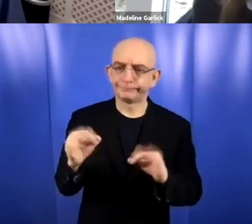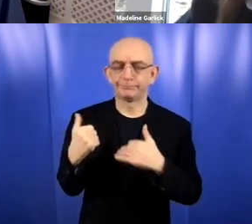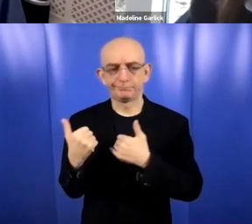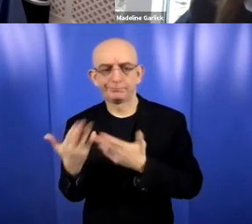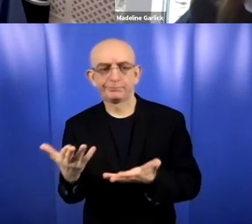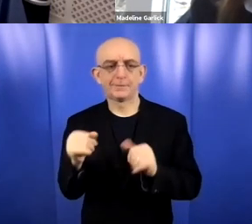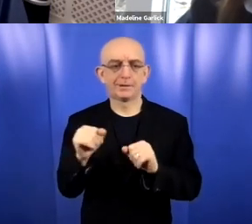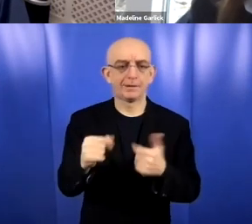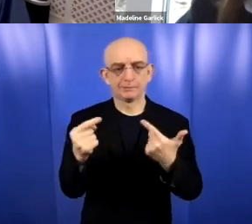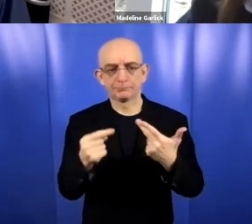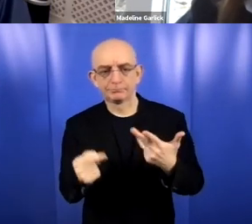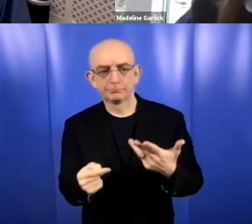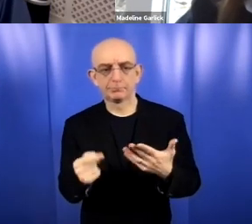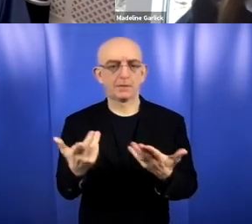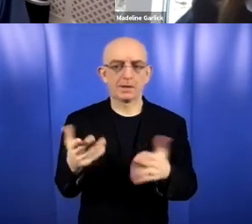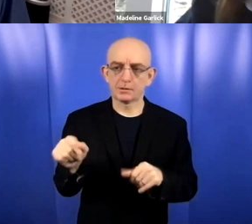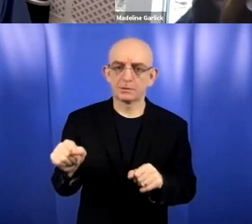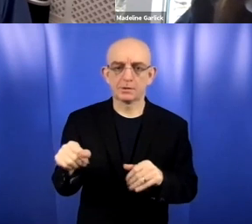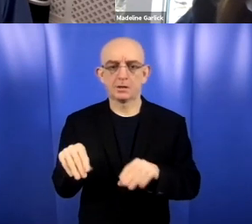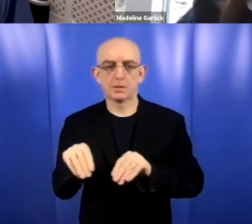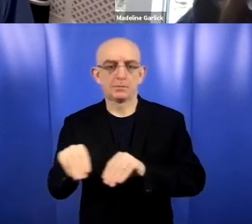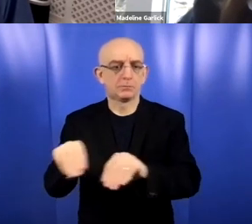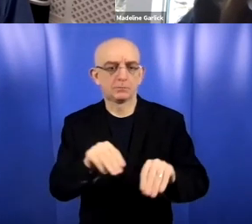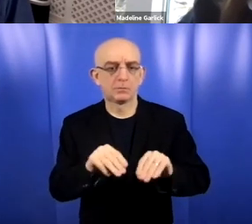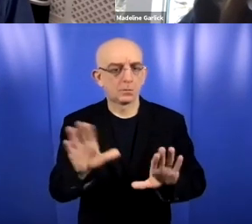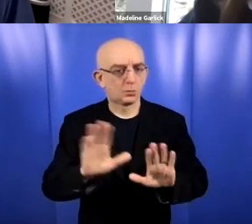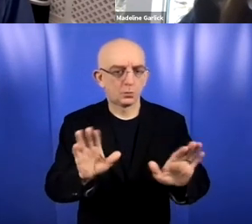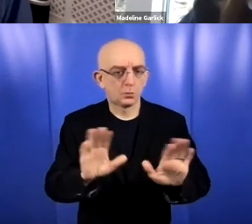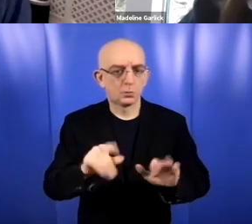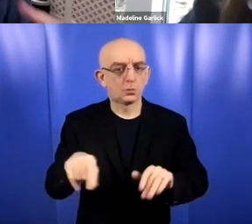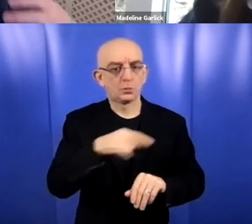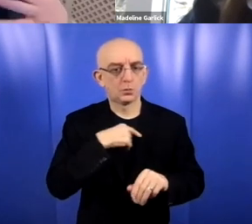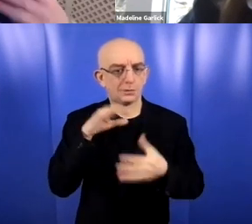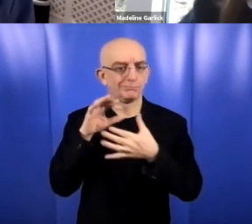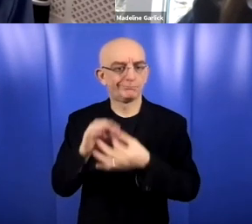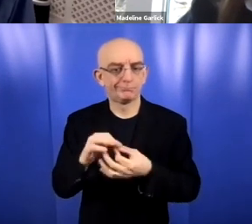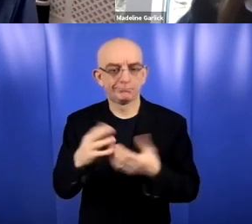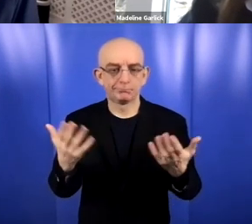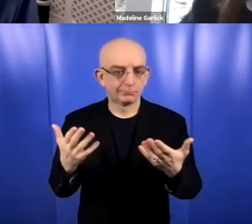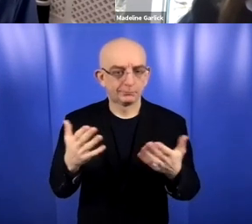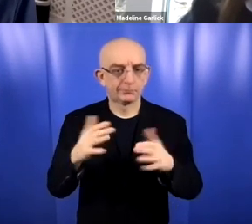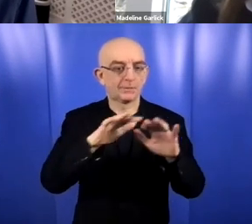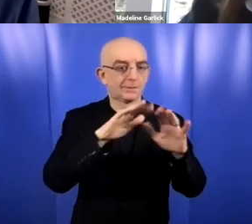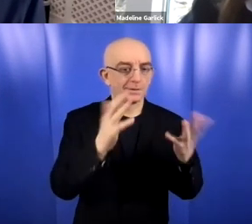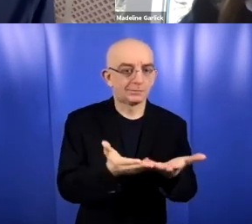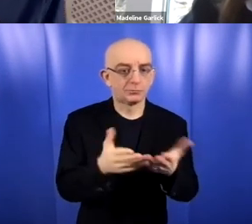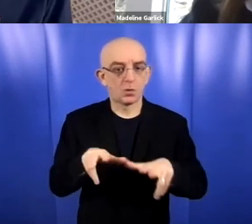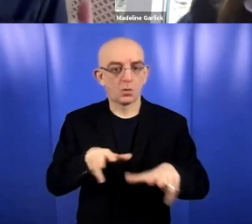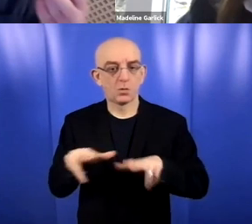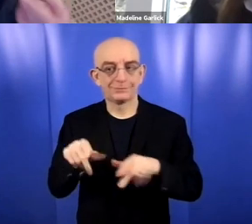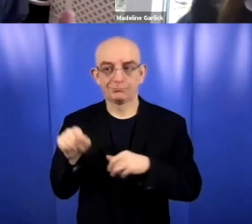achieving peace and security. And in that regard,